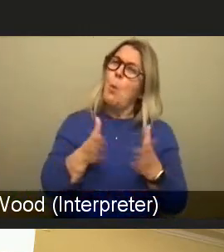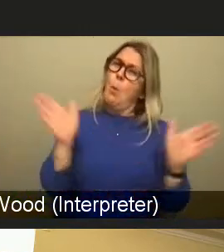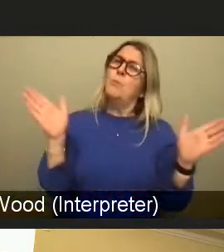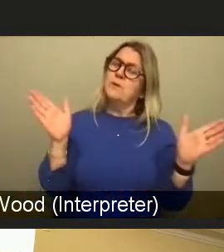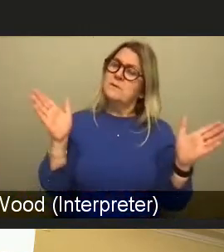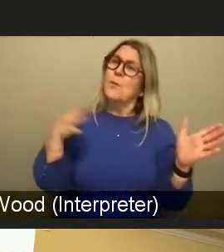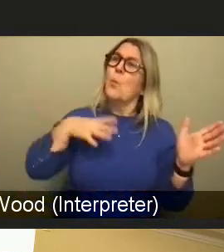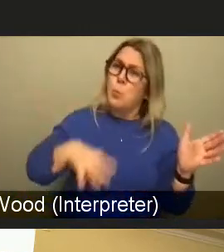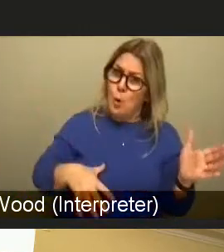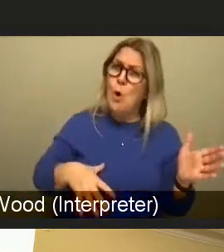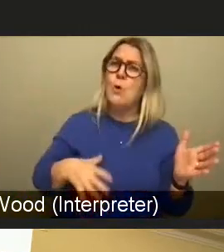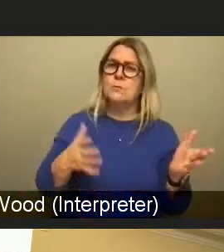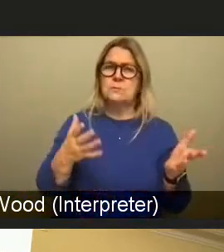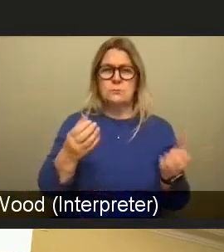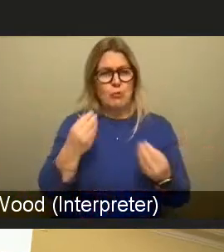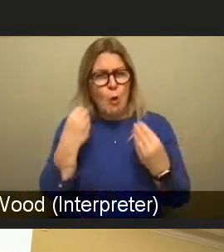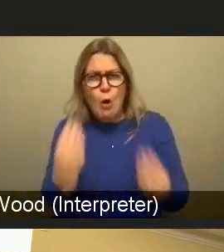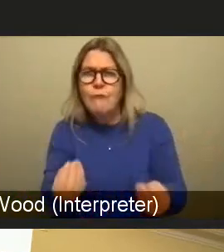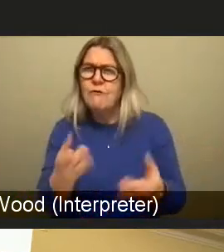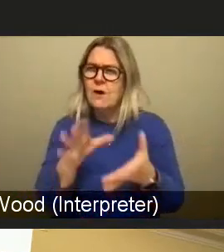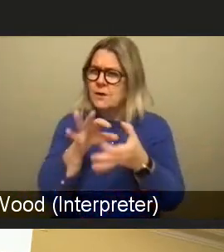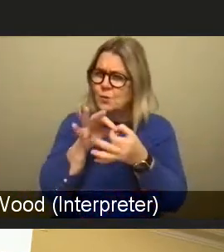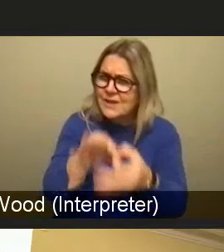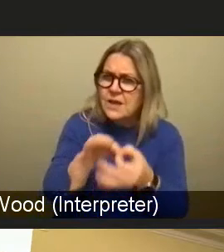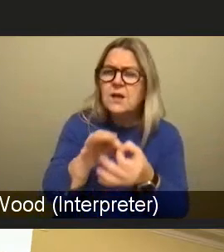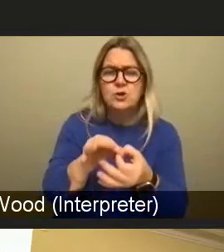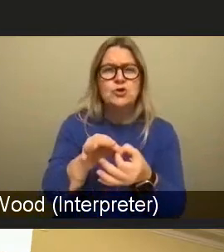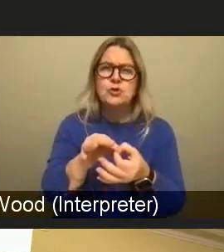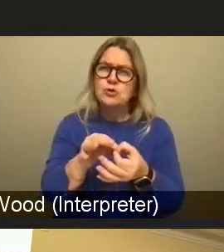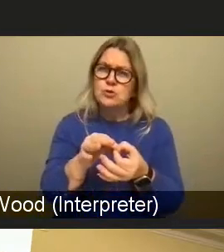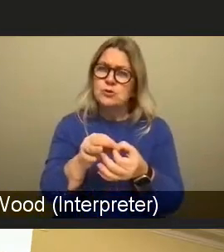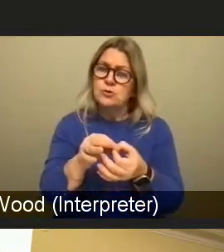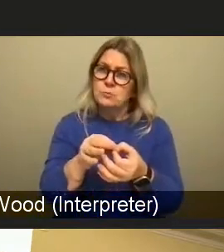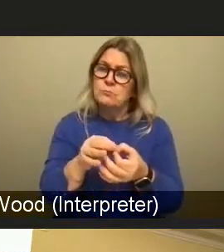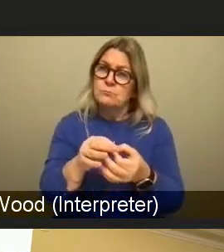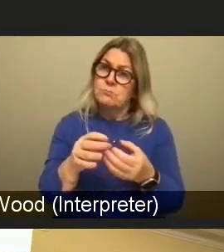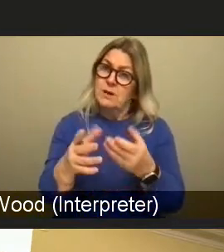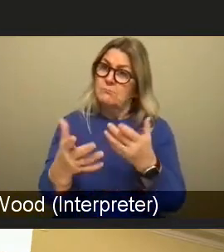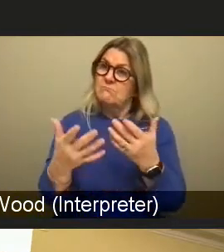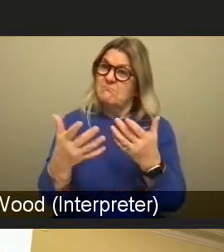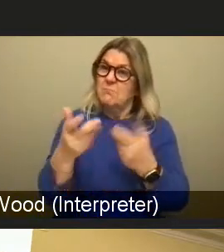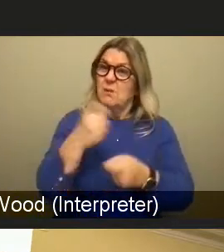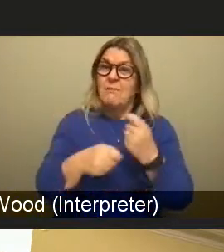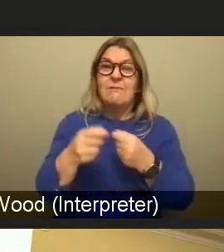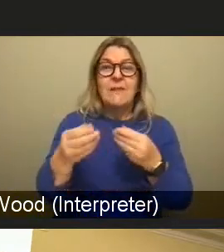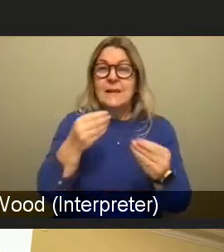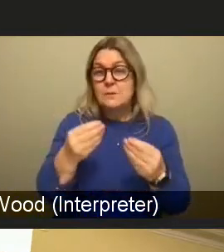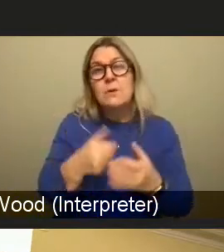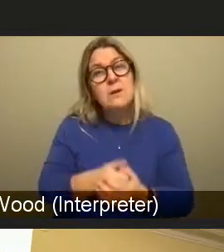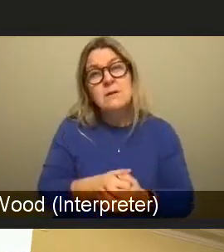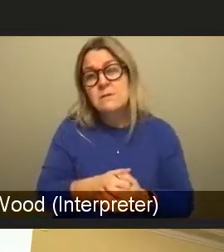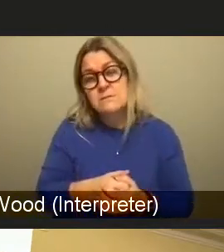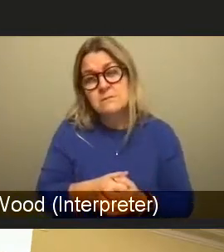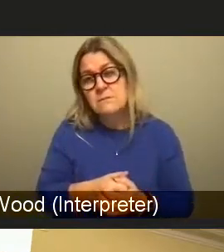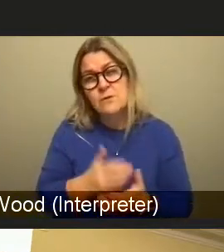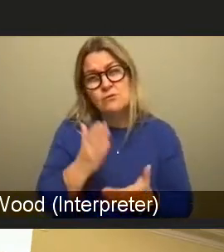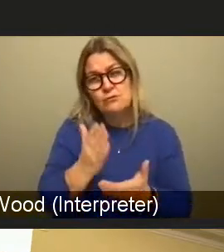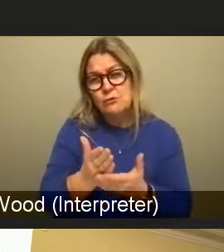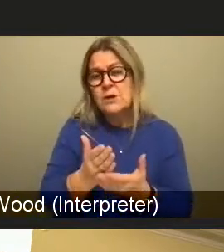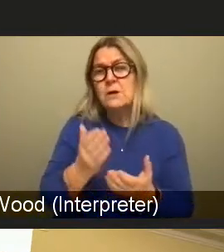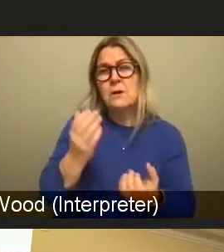to engage and make those adjustments, I think, and really to try and understand from